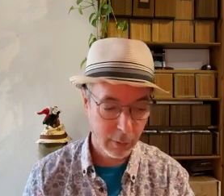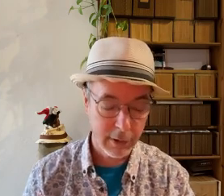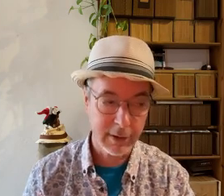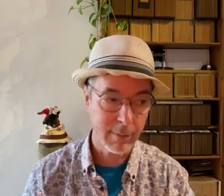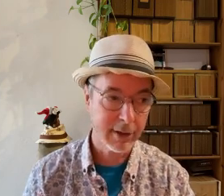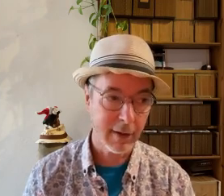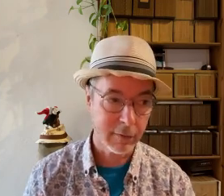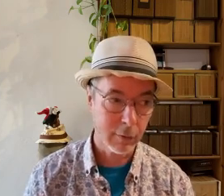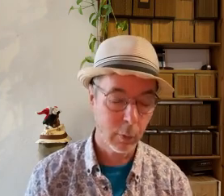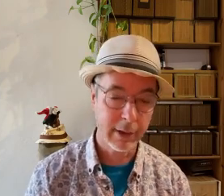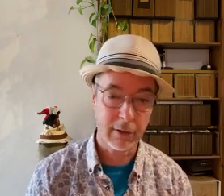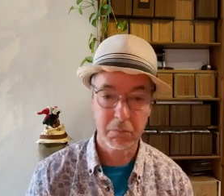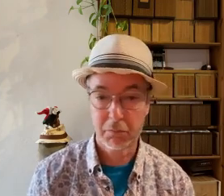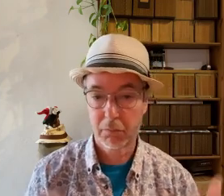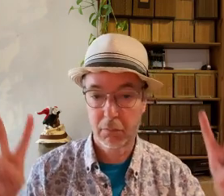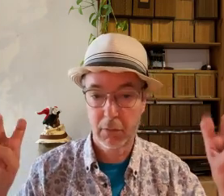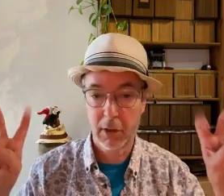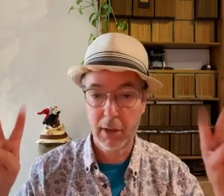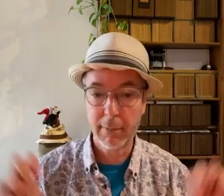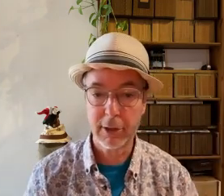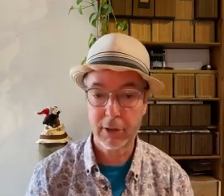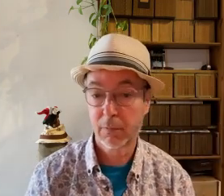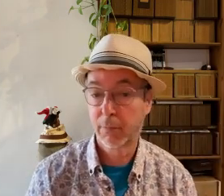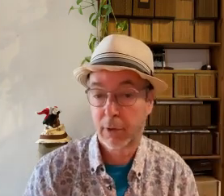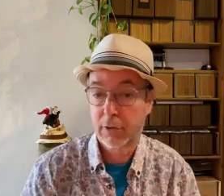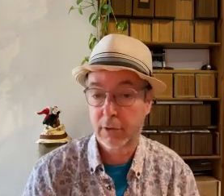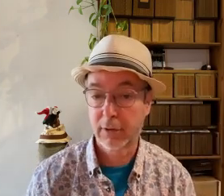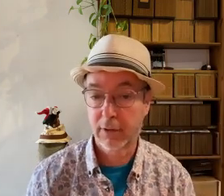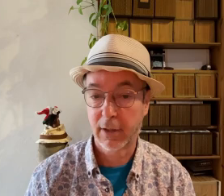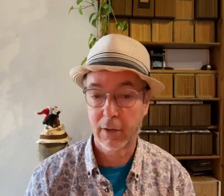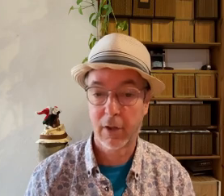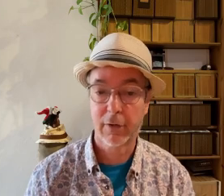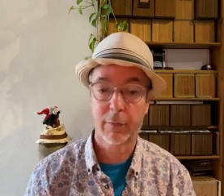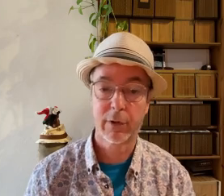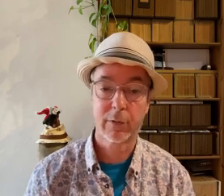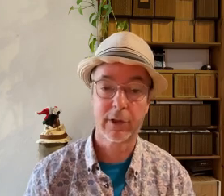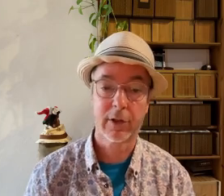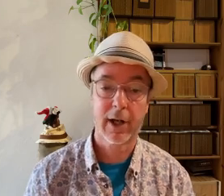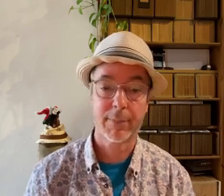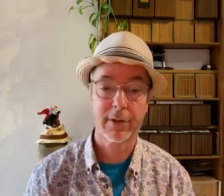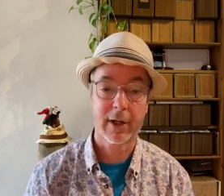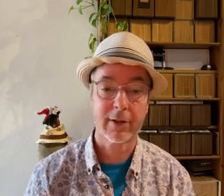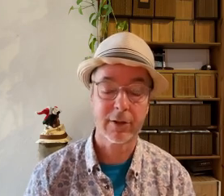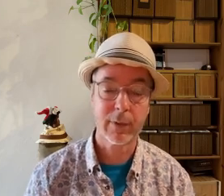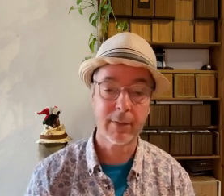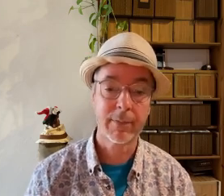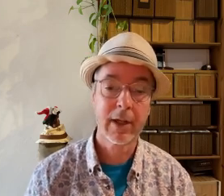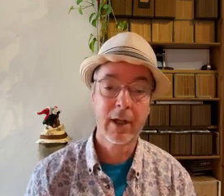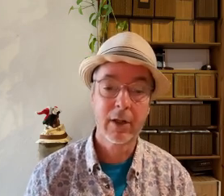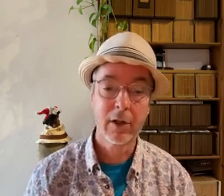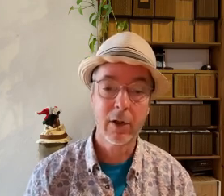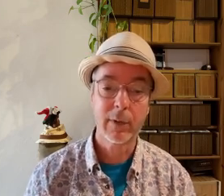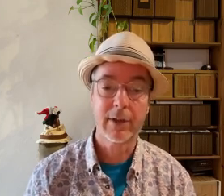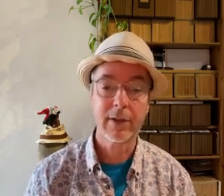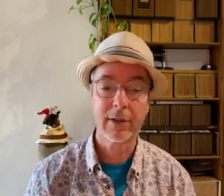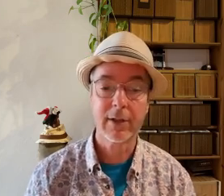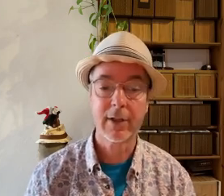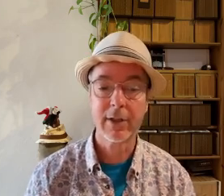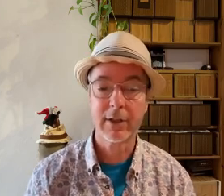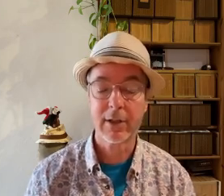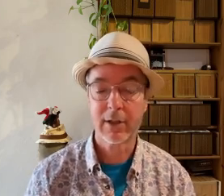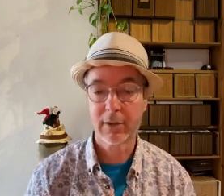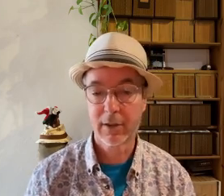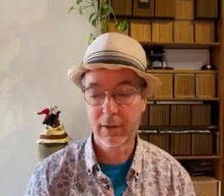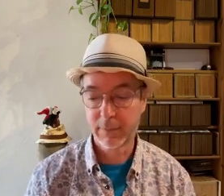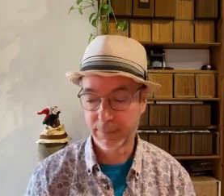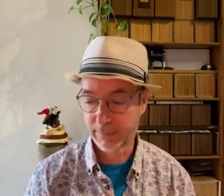the words themselves with an image, because there are a lot of words which are abstract as well. No, there